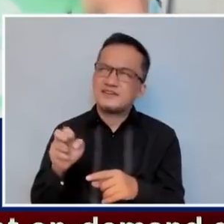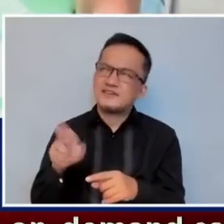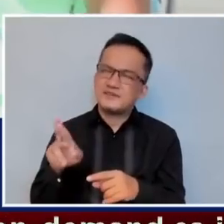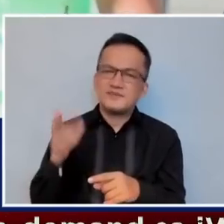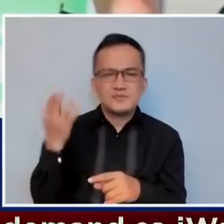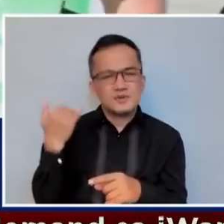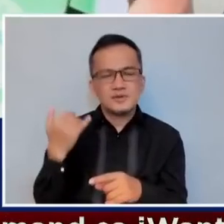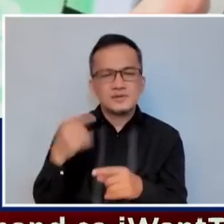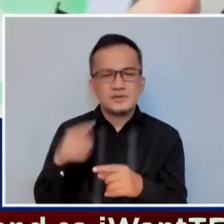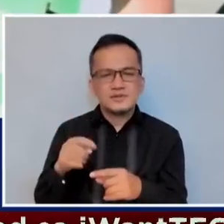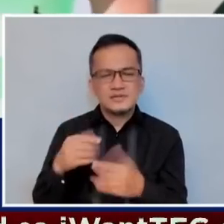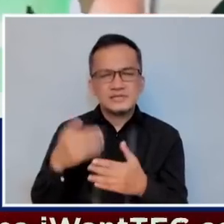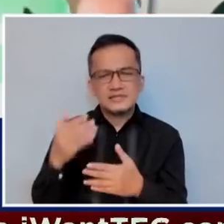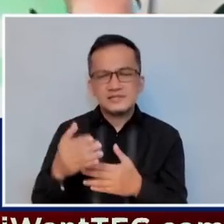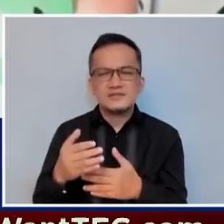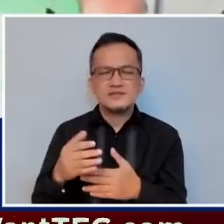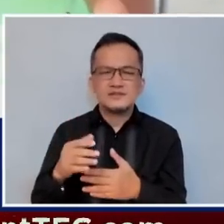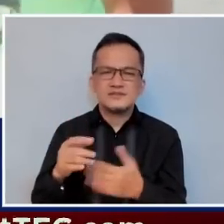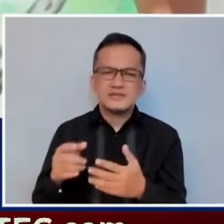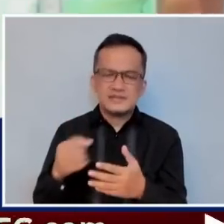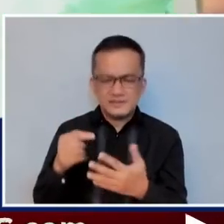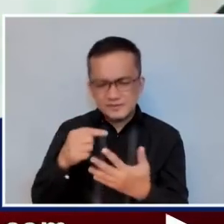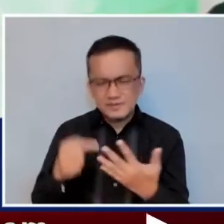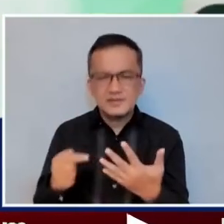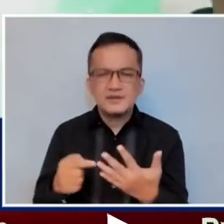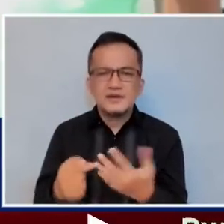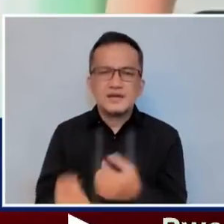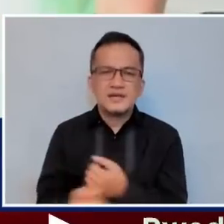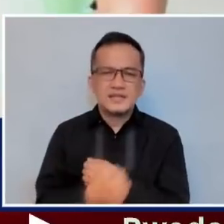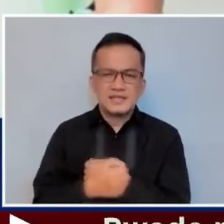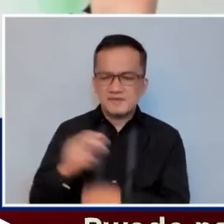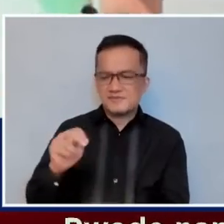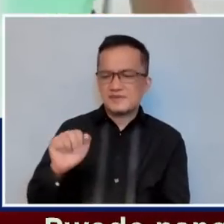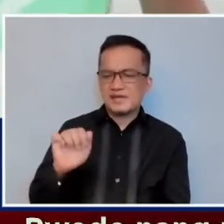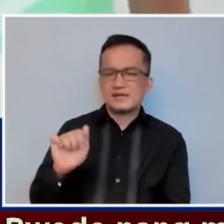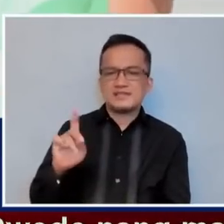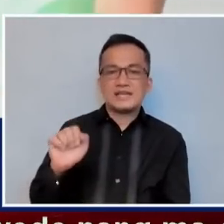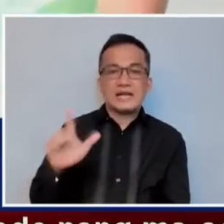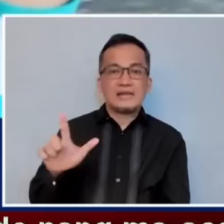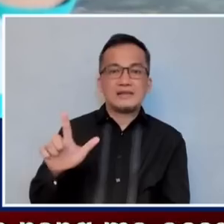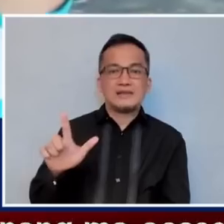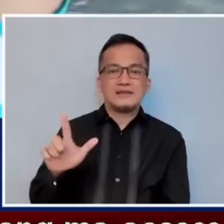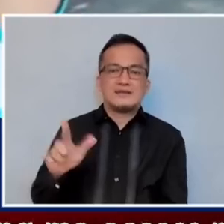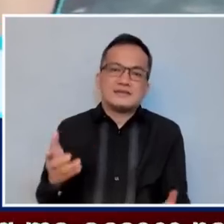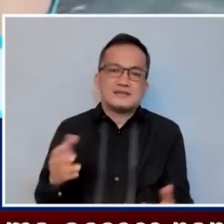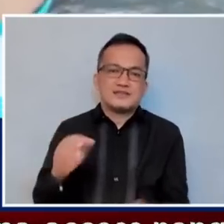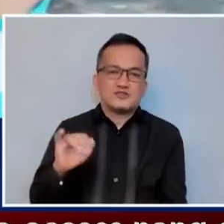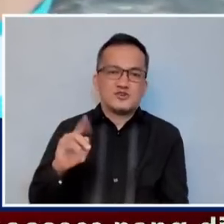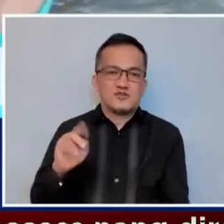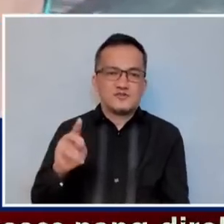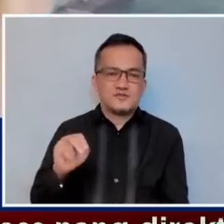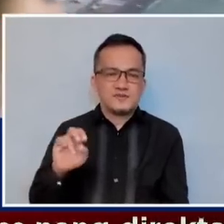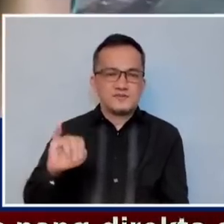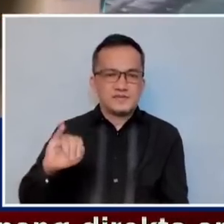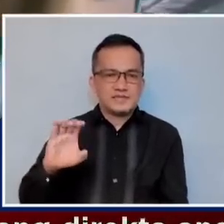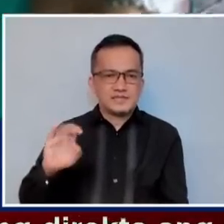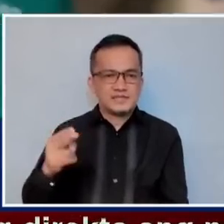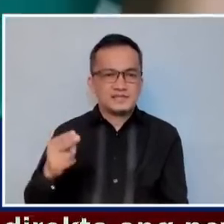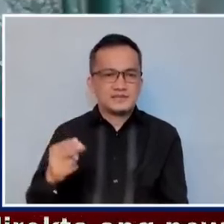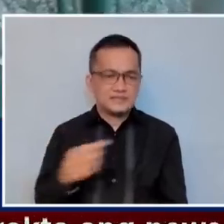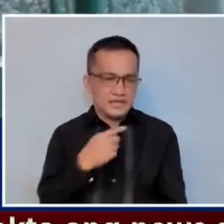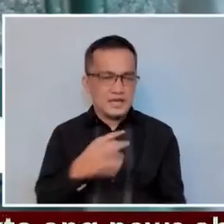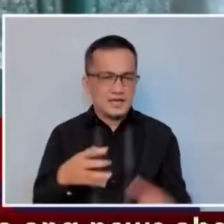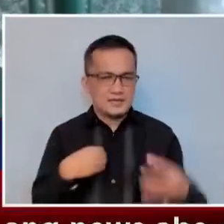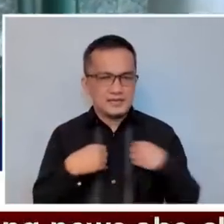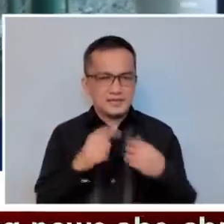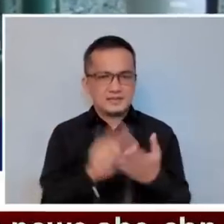now he's gone. So I love Nadal, but I'll say Djokovic. Did you ever take lessons? No,